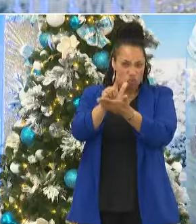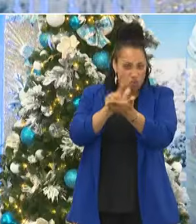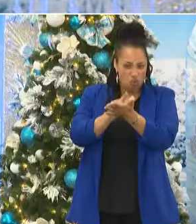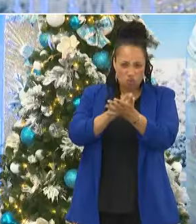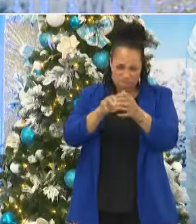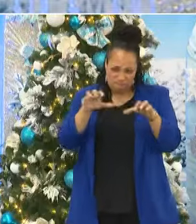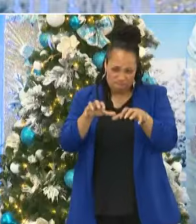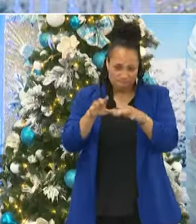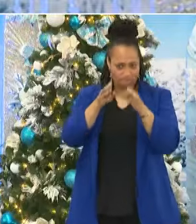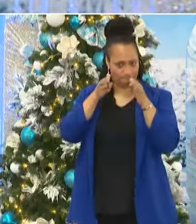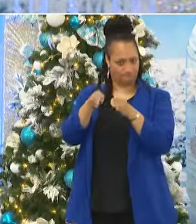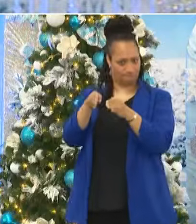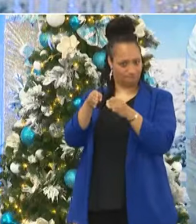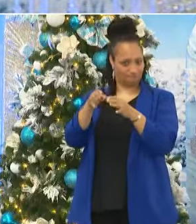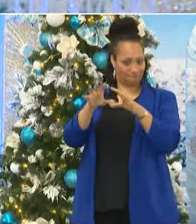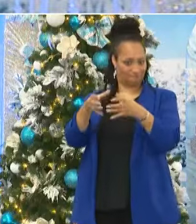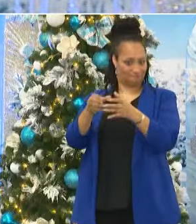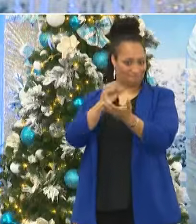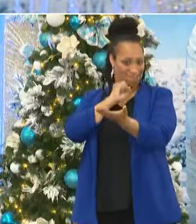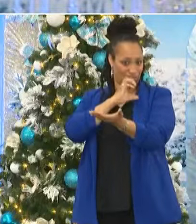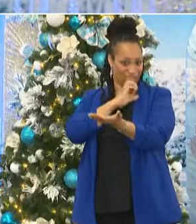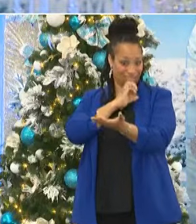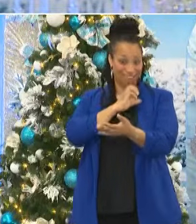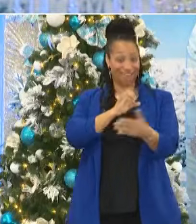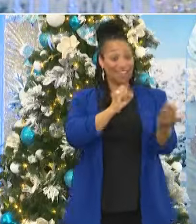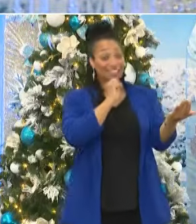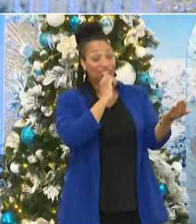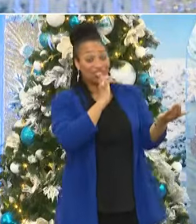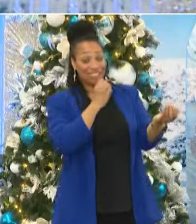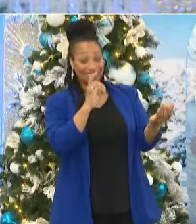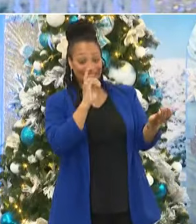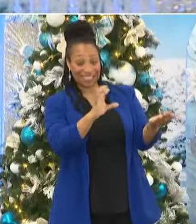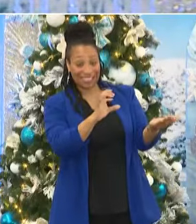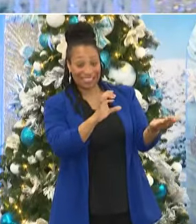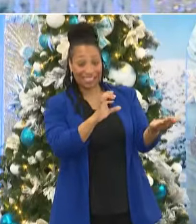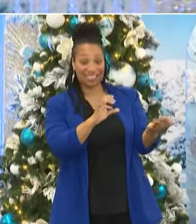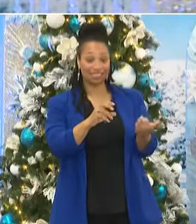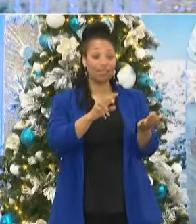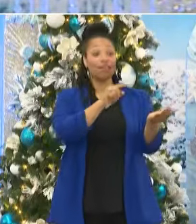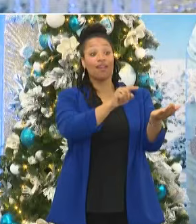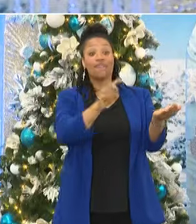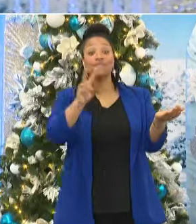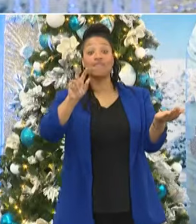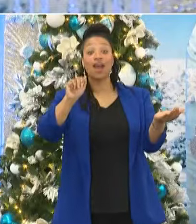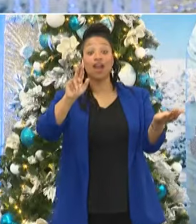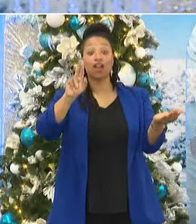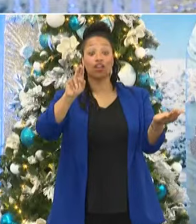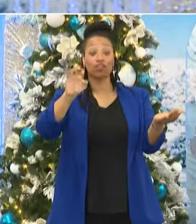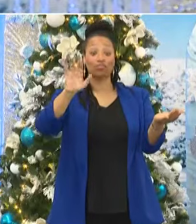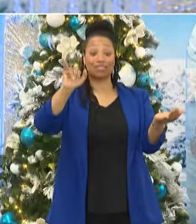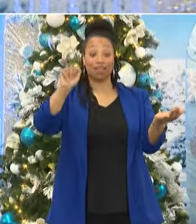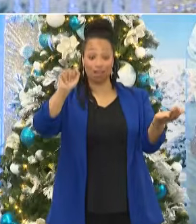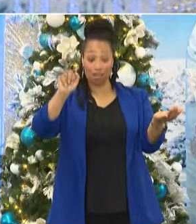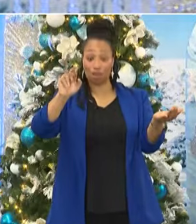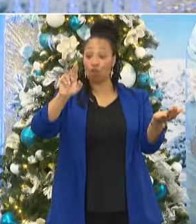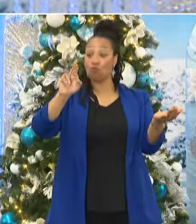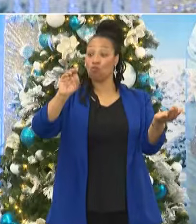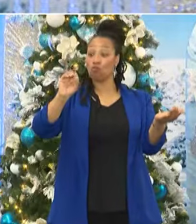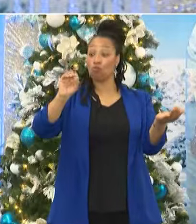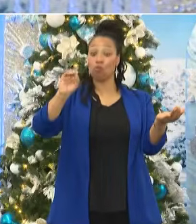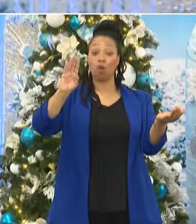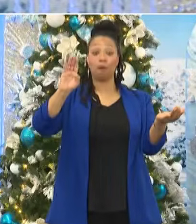Valerie Robinson. Give her a big round of applause. Thank you, Valerie, for representing for all DC